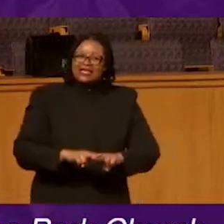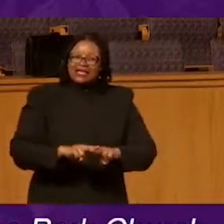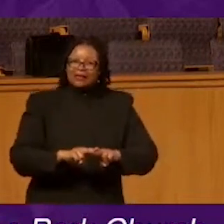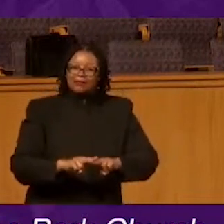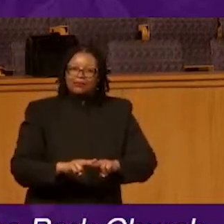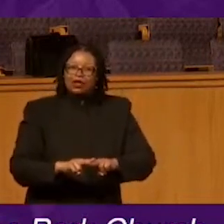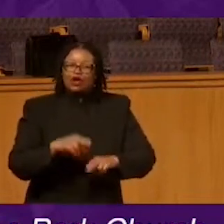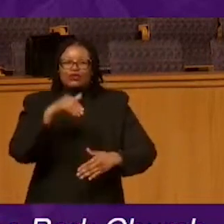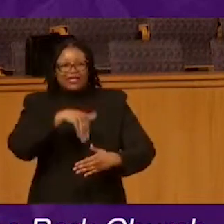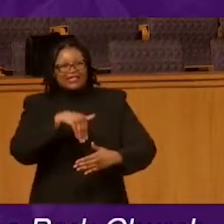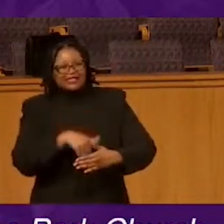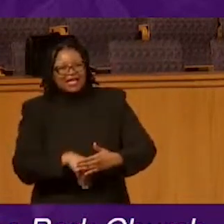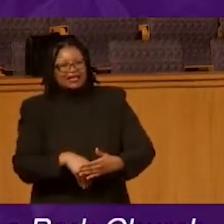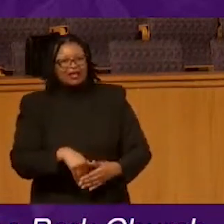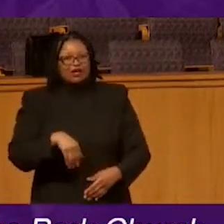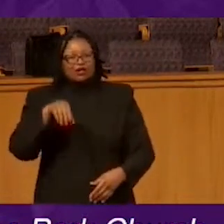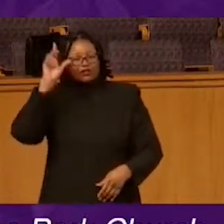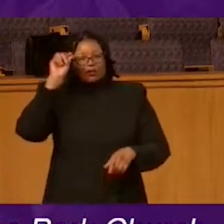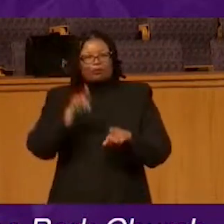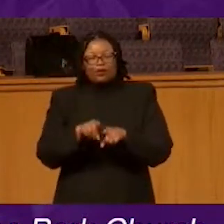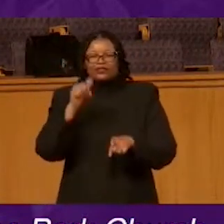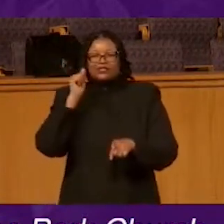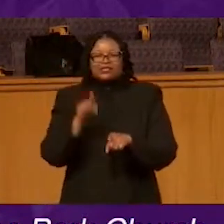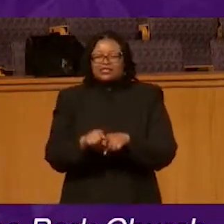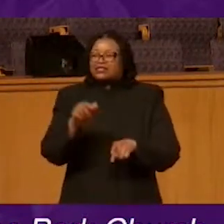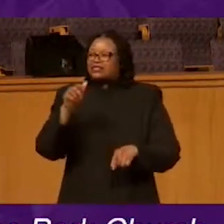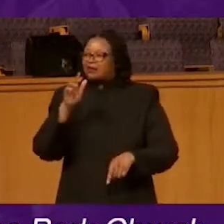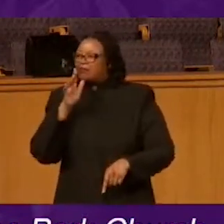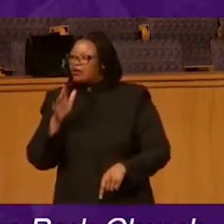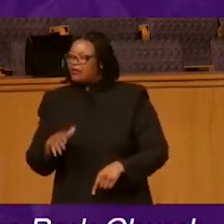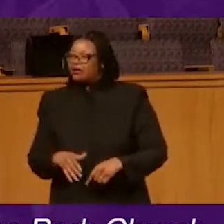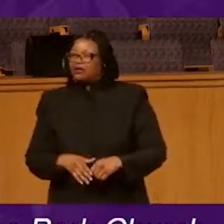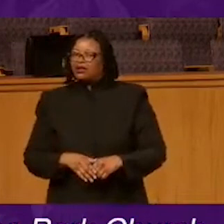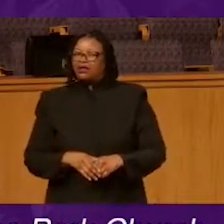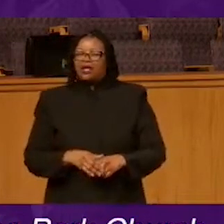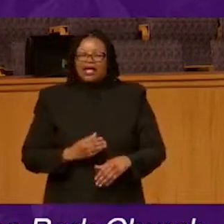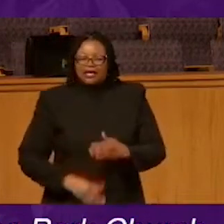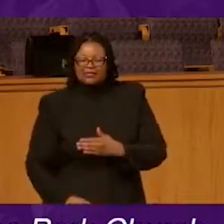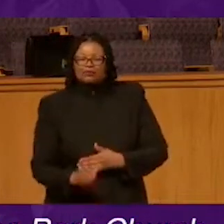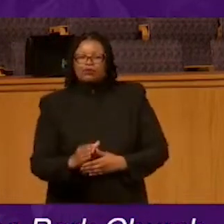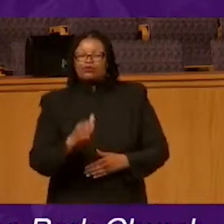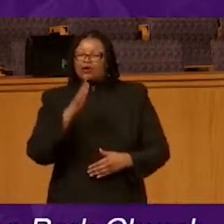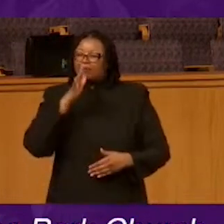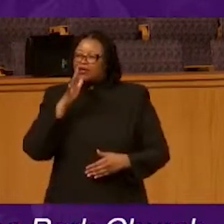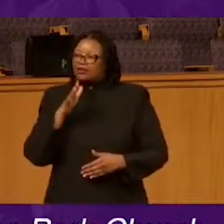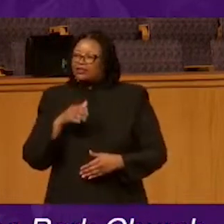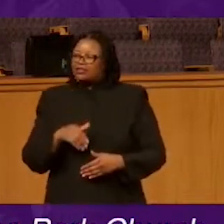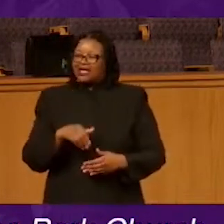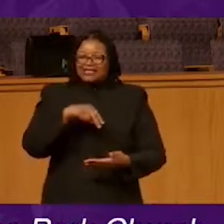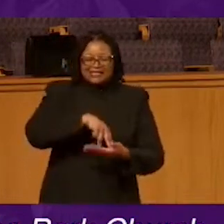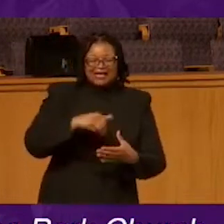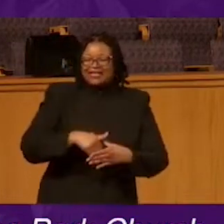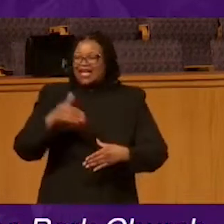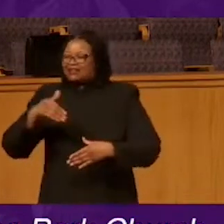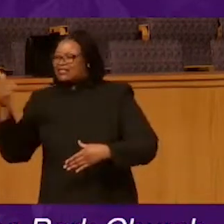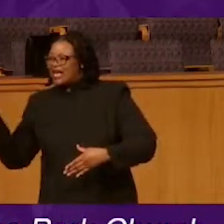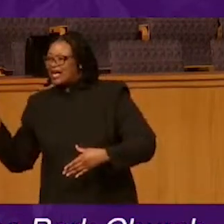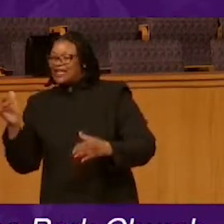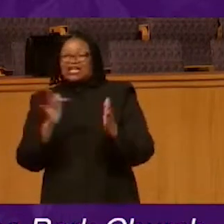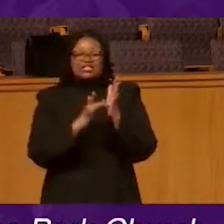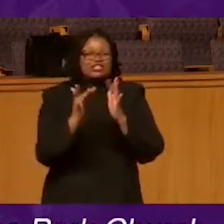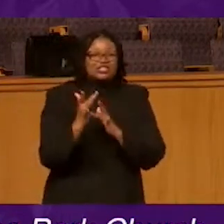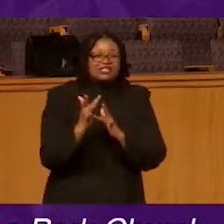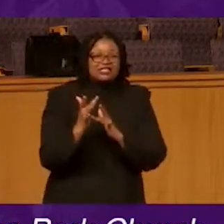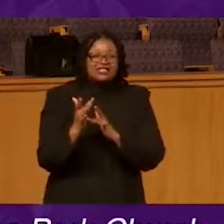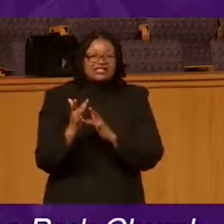and sisters and mothers, his birth mama, brothers outside. Jesus stays seated